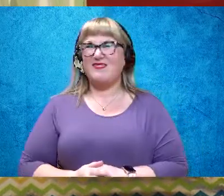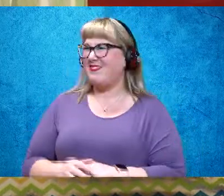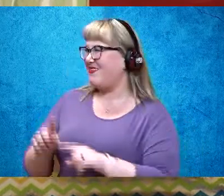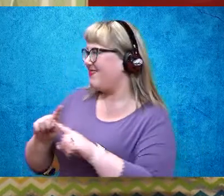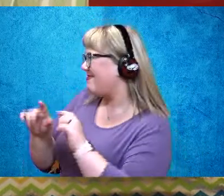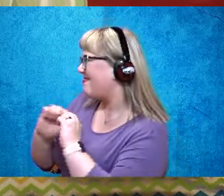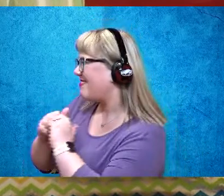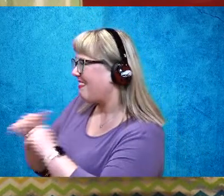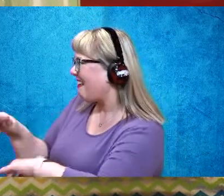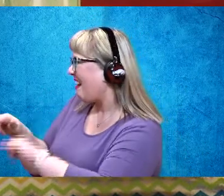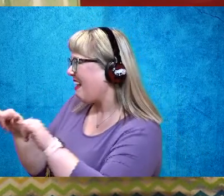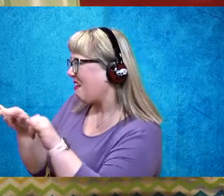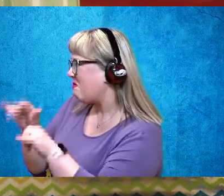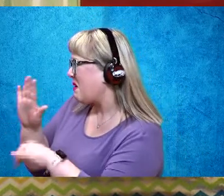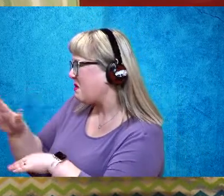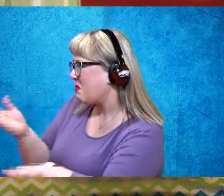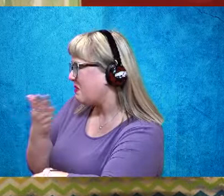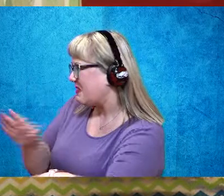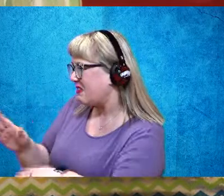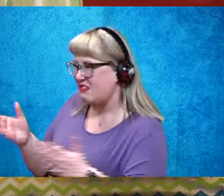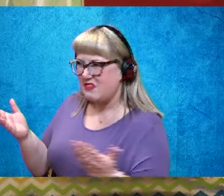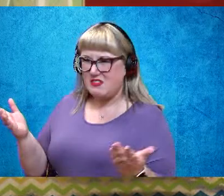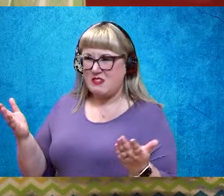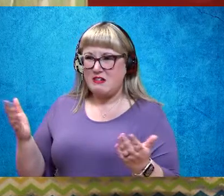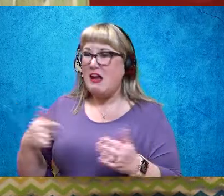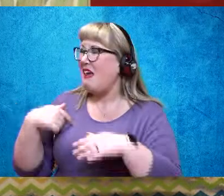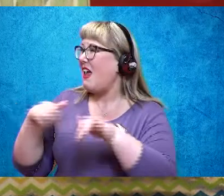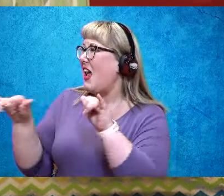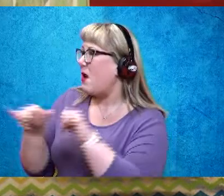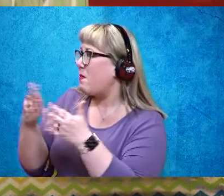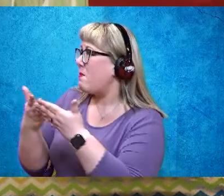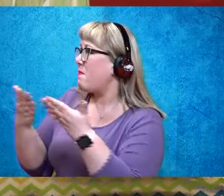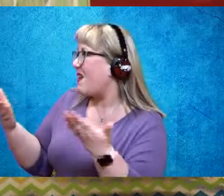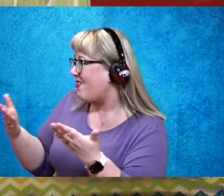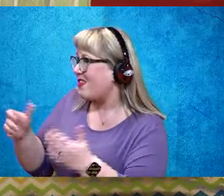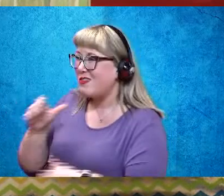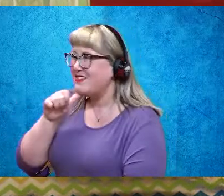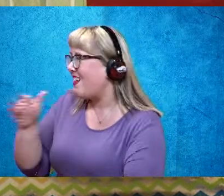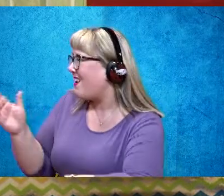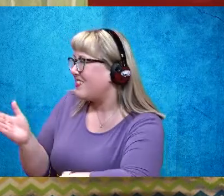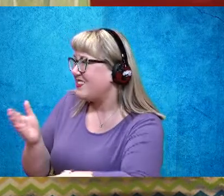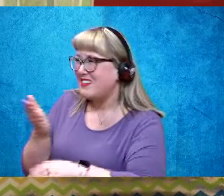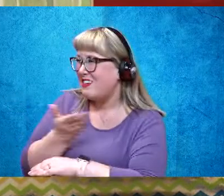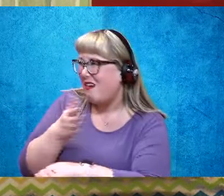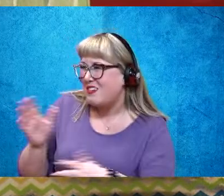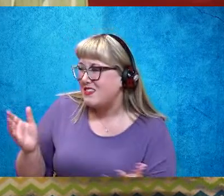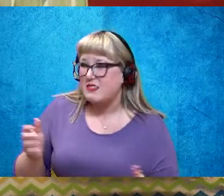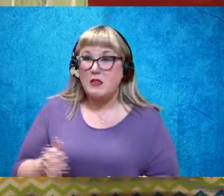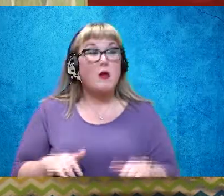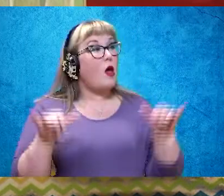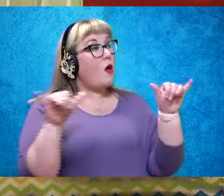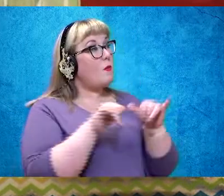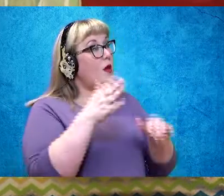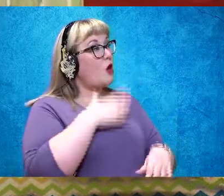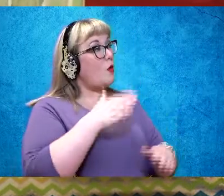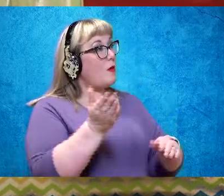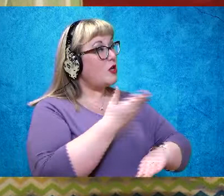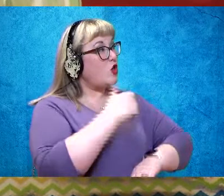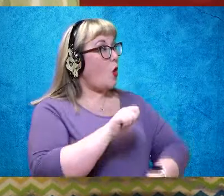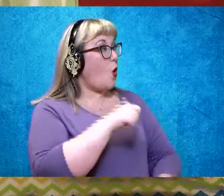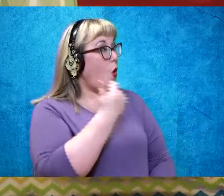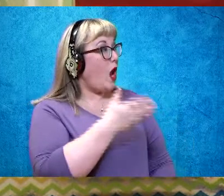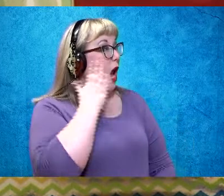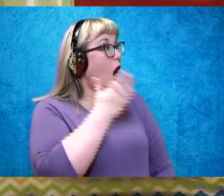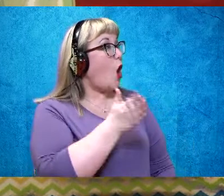I do that? Said the inchworm. I measure things, not songs. Measure my song, or I'll eat you